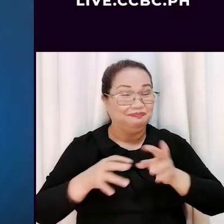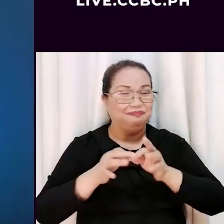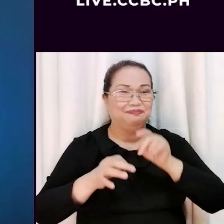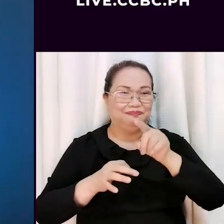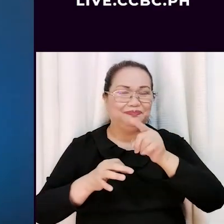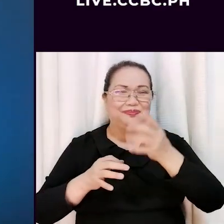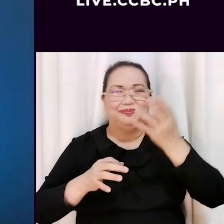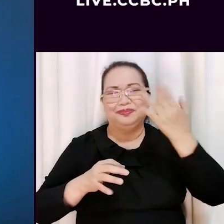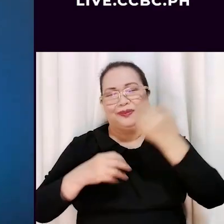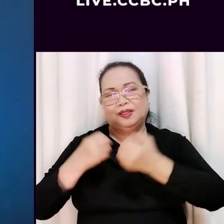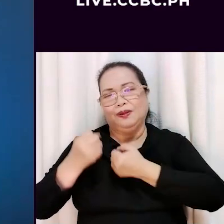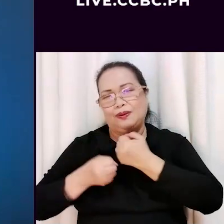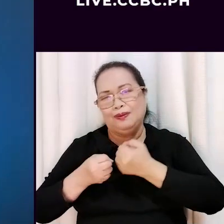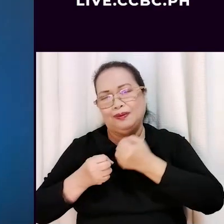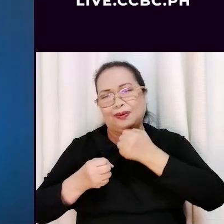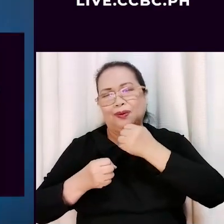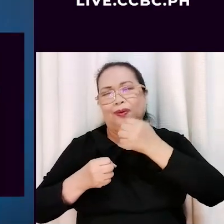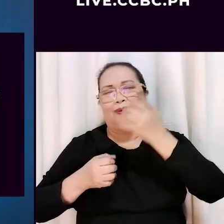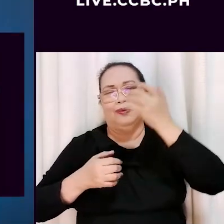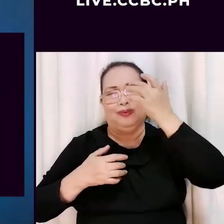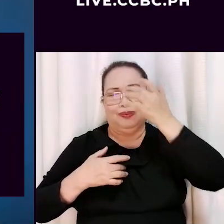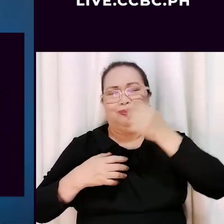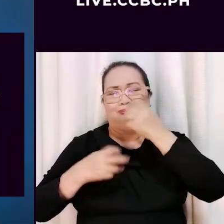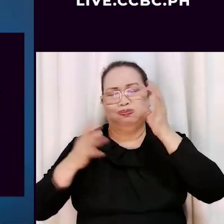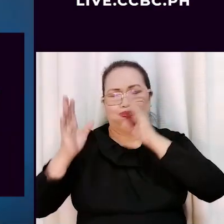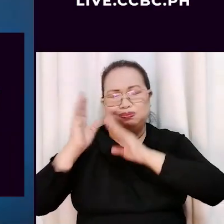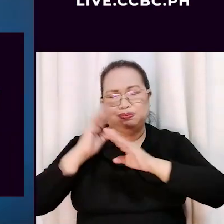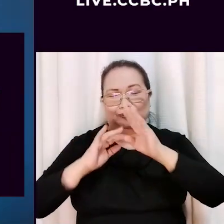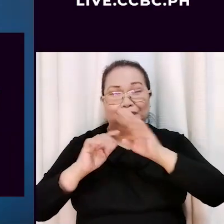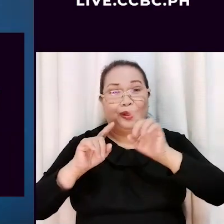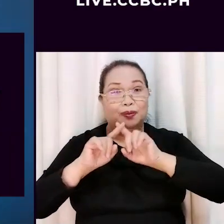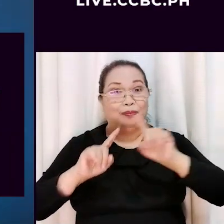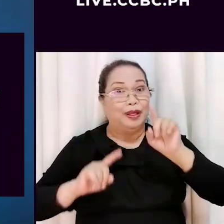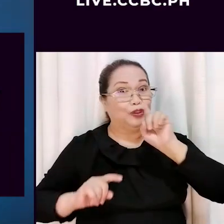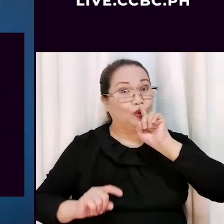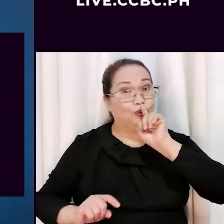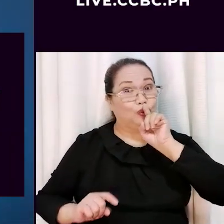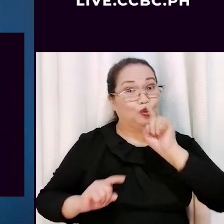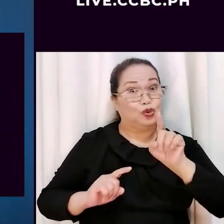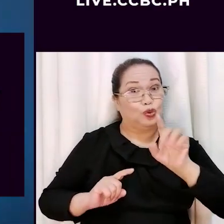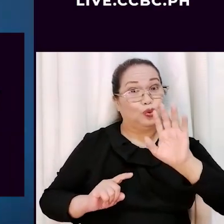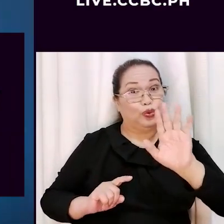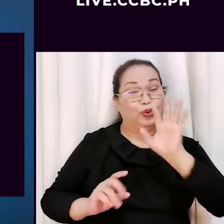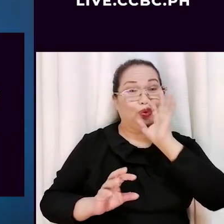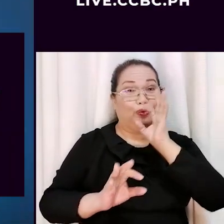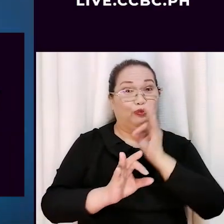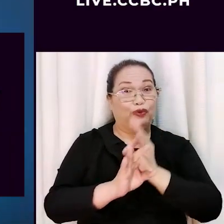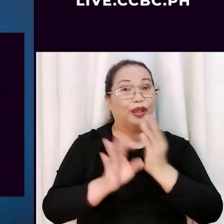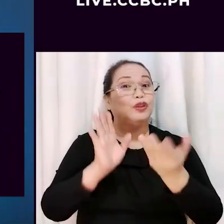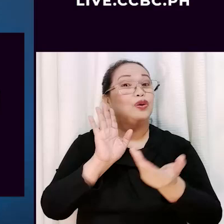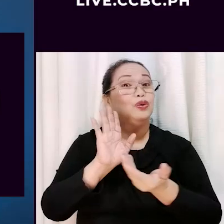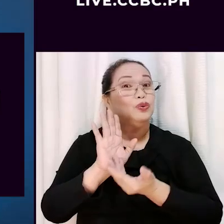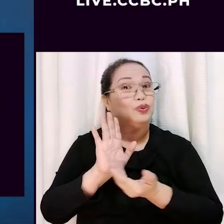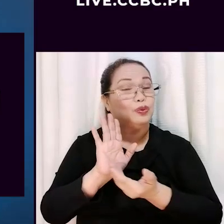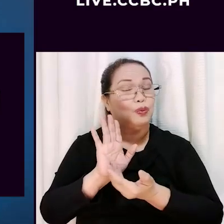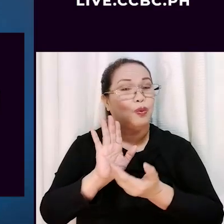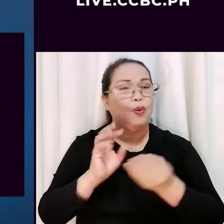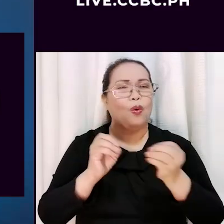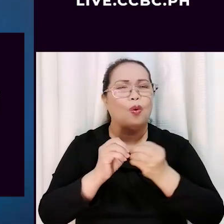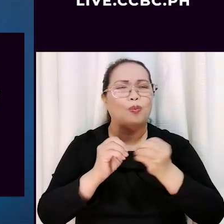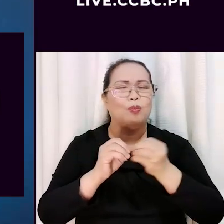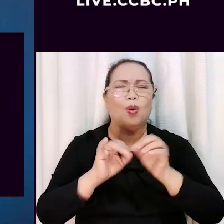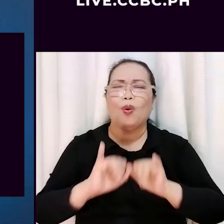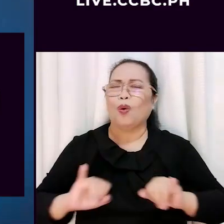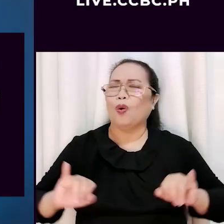been grieved by various trials, there is, that the genuineness of your faith, proven faith, being much more precious